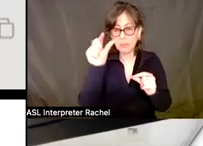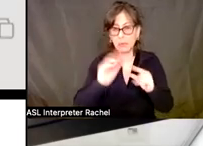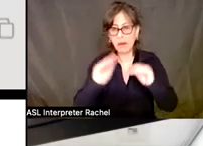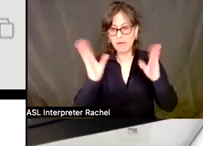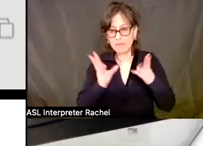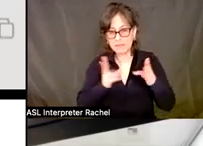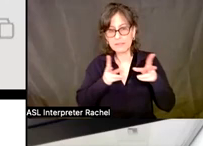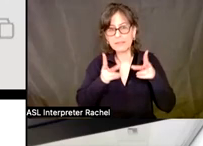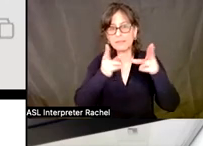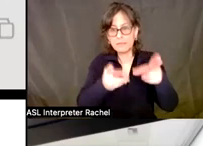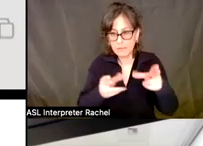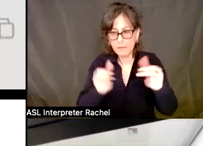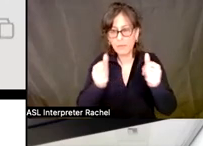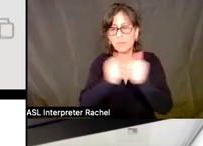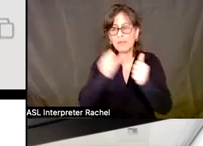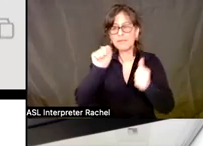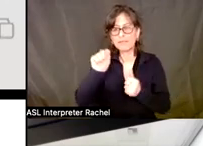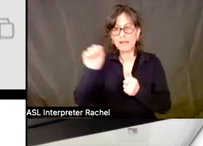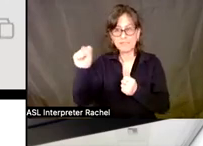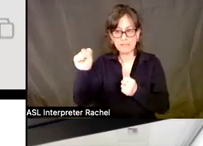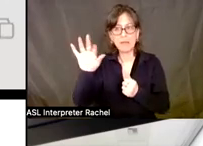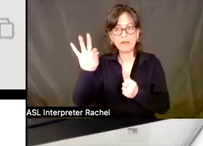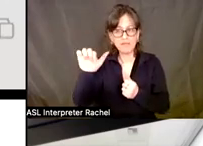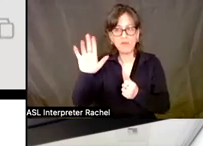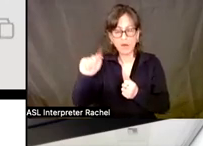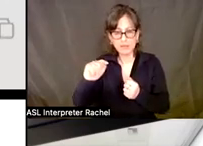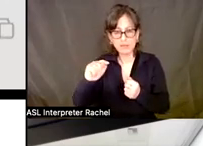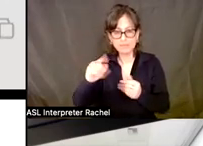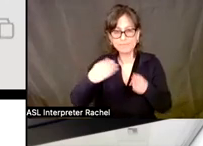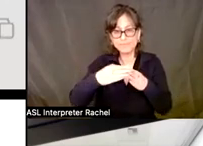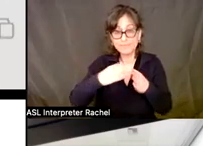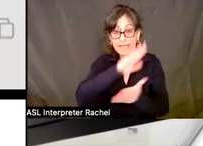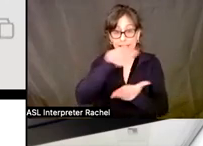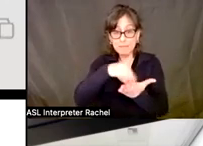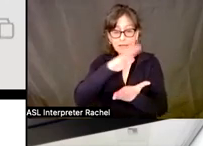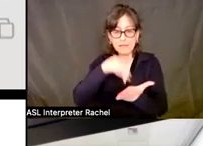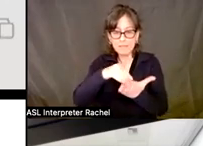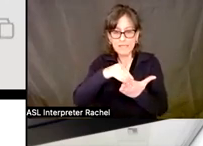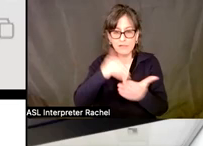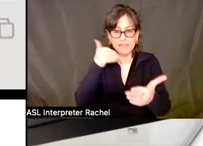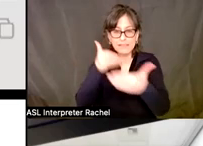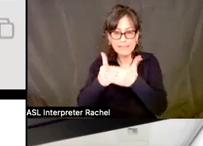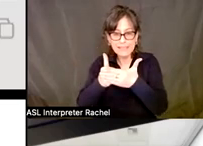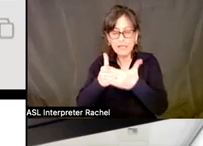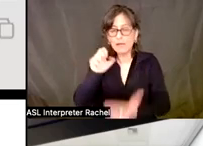the SSF, the San Simeon Fault. In the middle, near the epicenter, you can